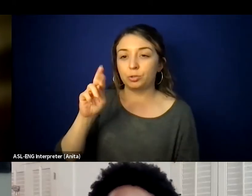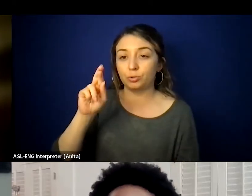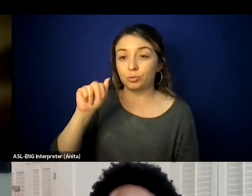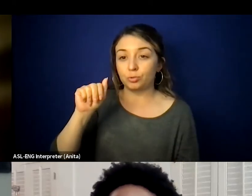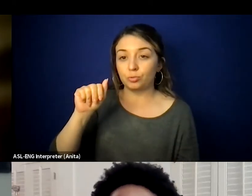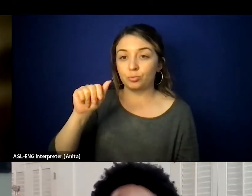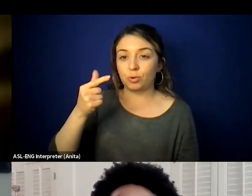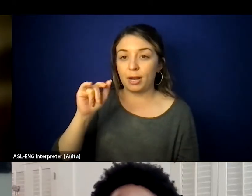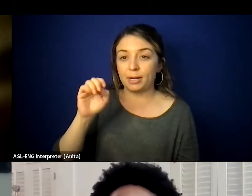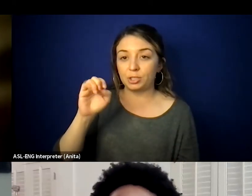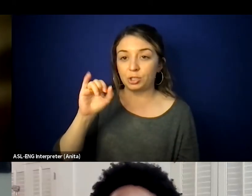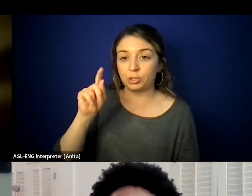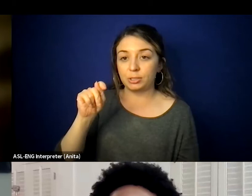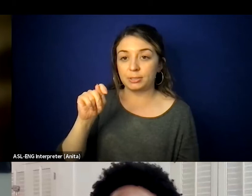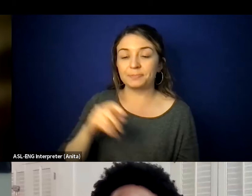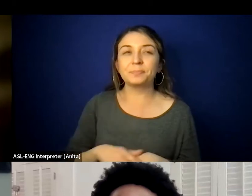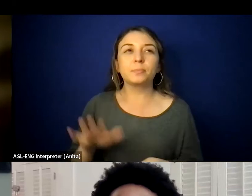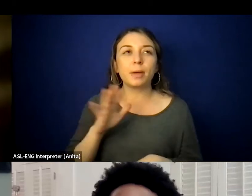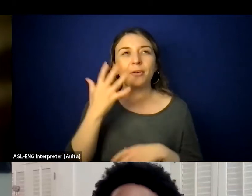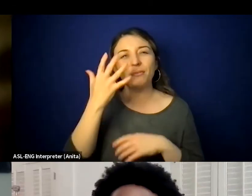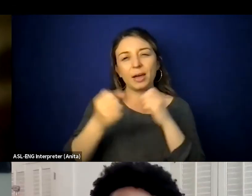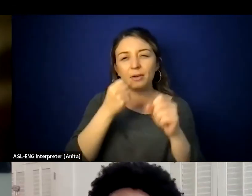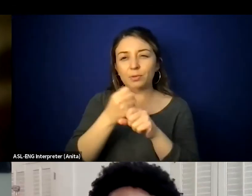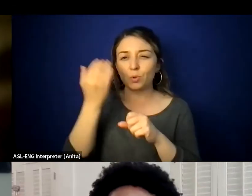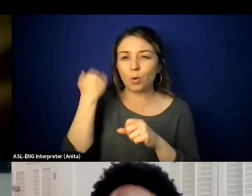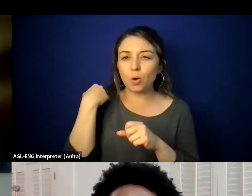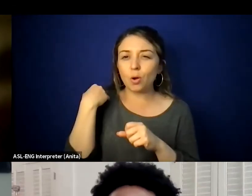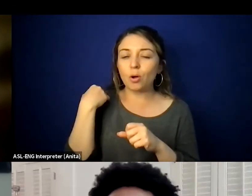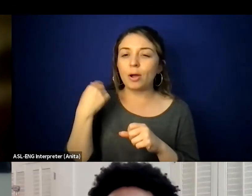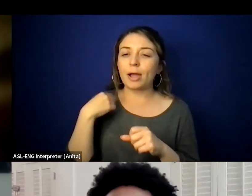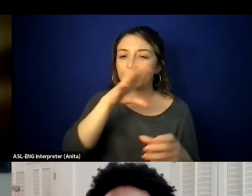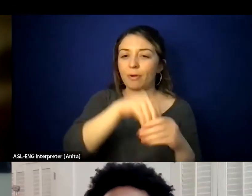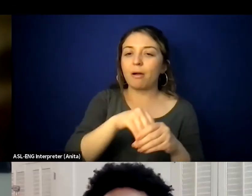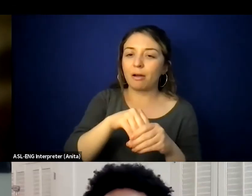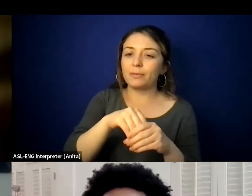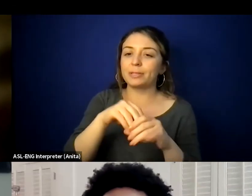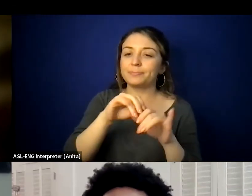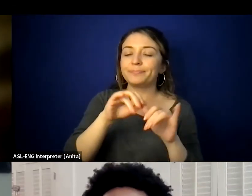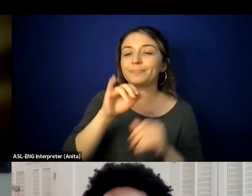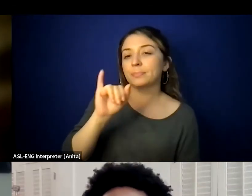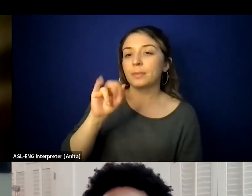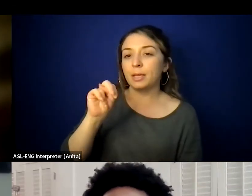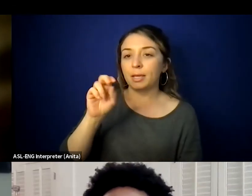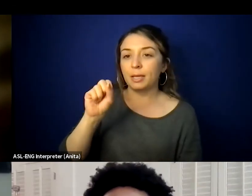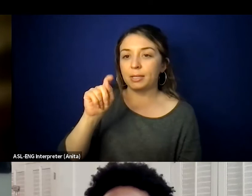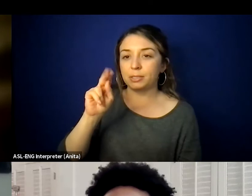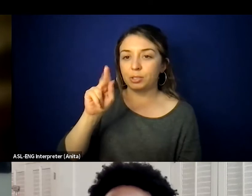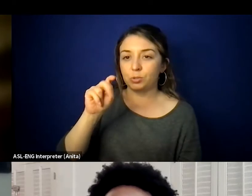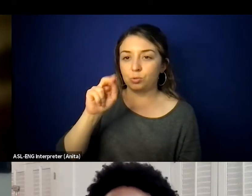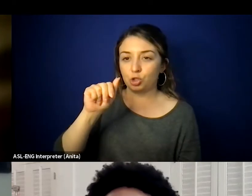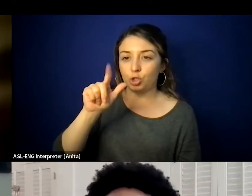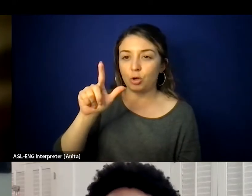years ago, I began a journey into institutional philanthropy as the CEO of the Pop